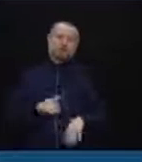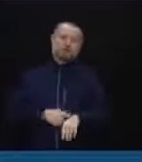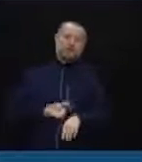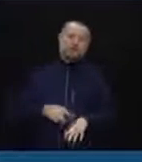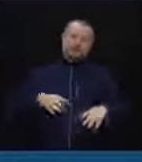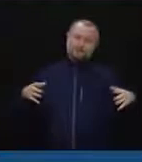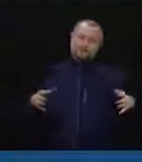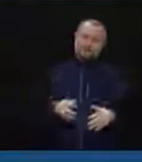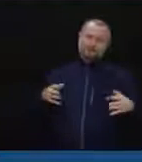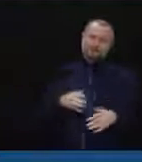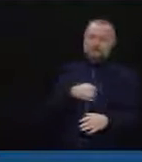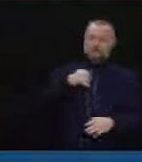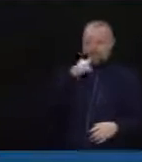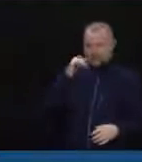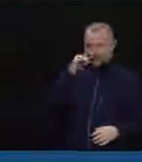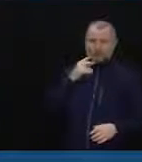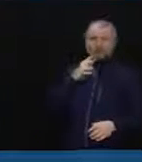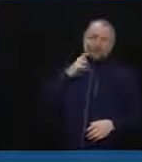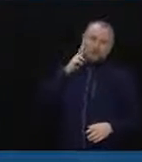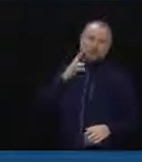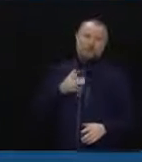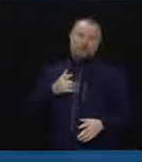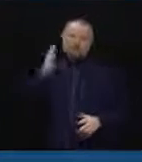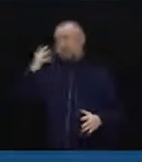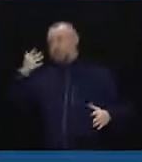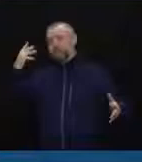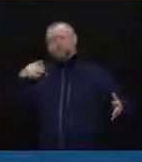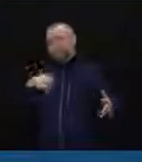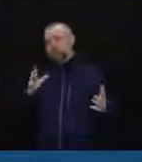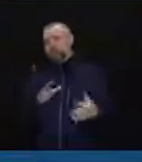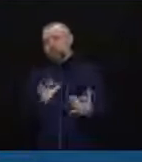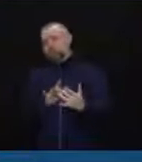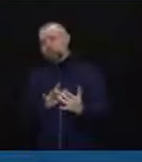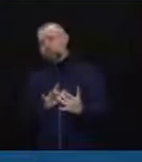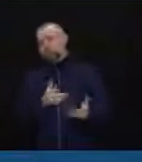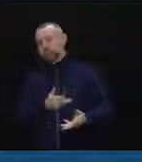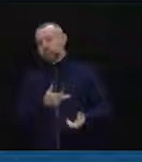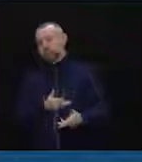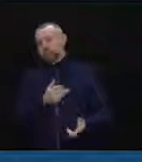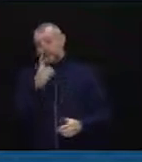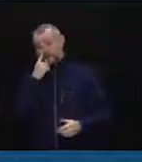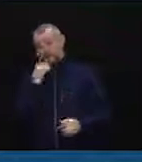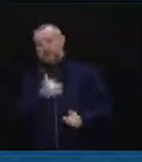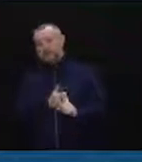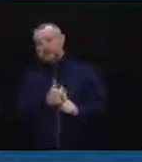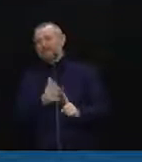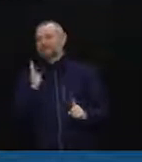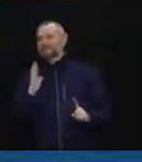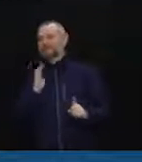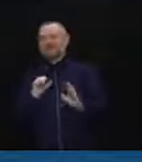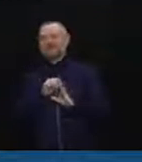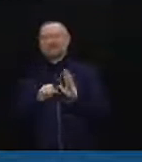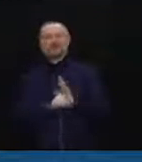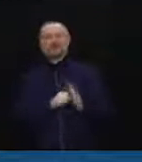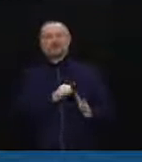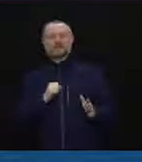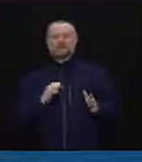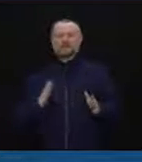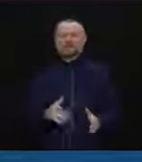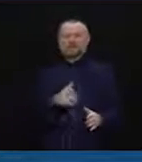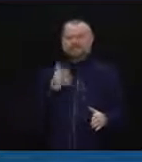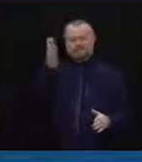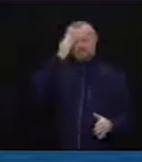having served in the state legislature himself as a senator, he is well aware of the process that the budget goes through, the governor